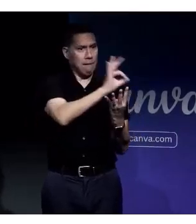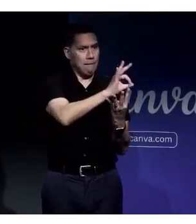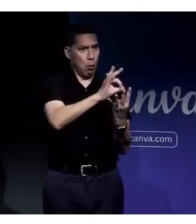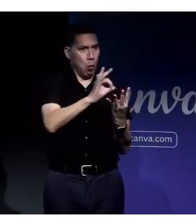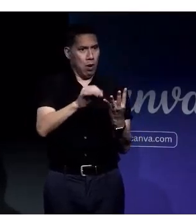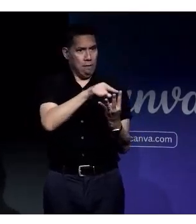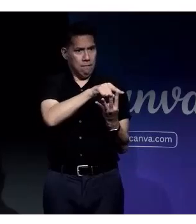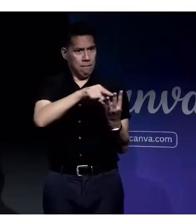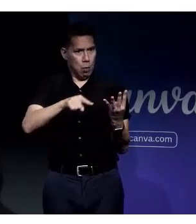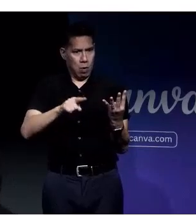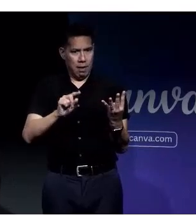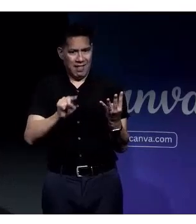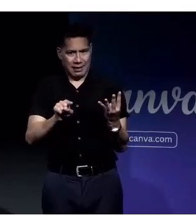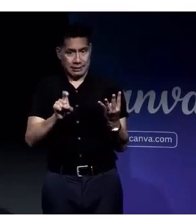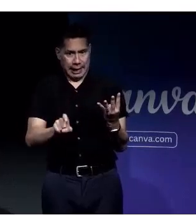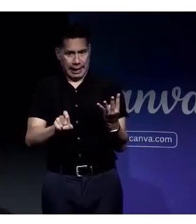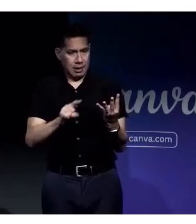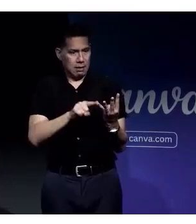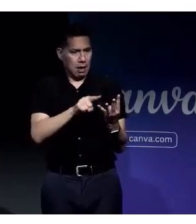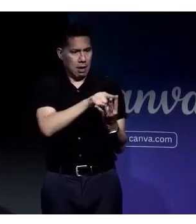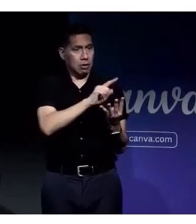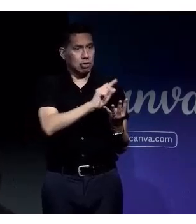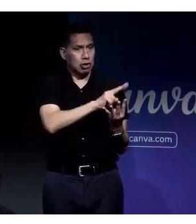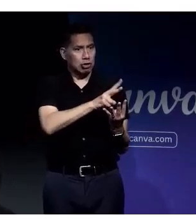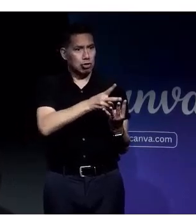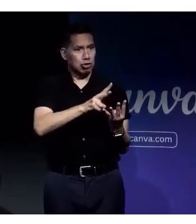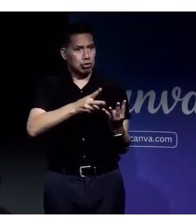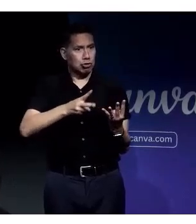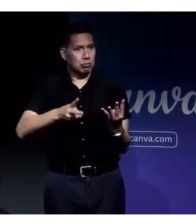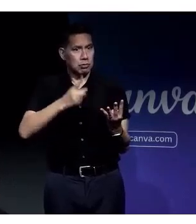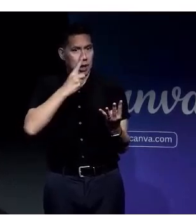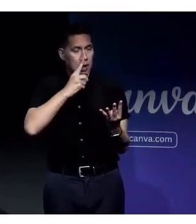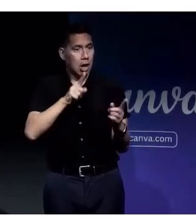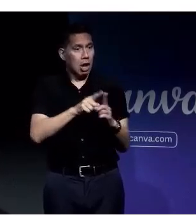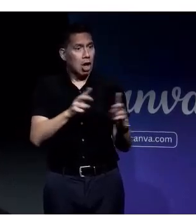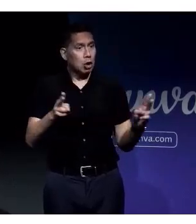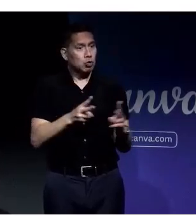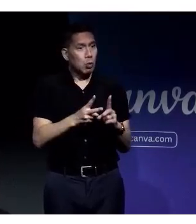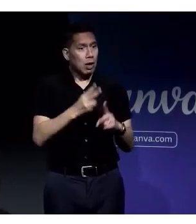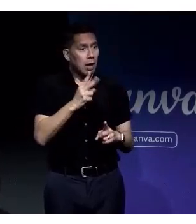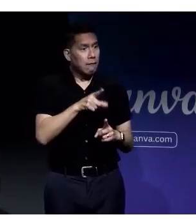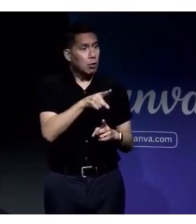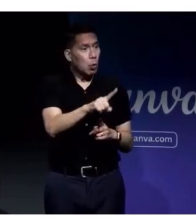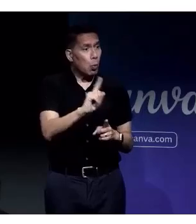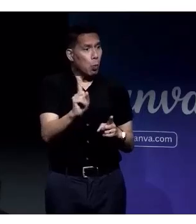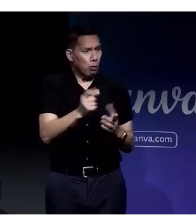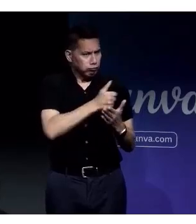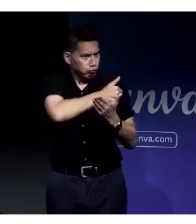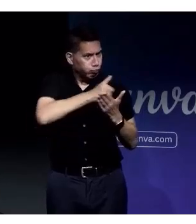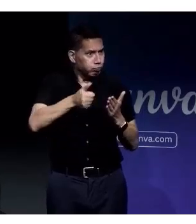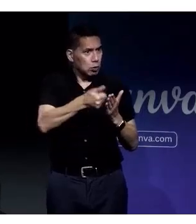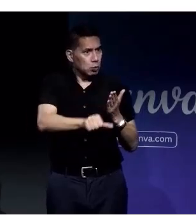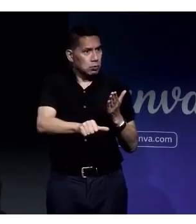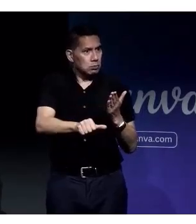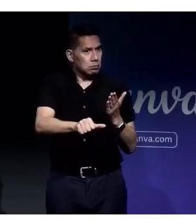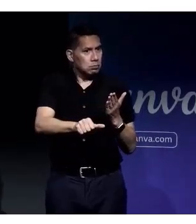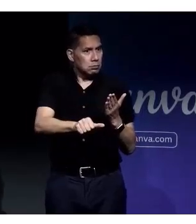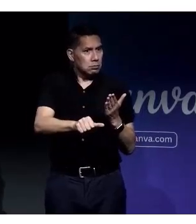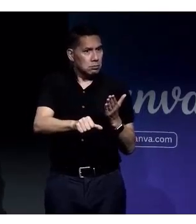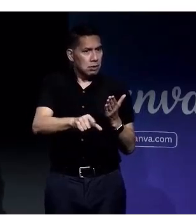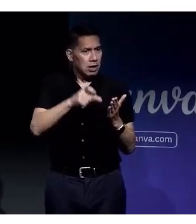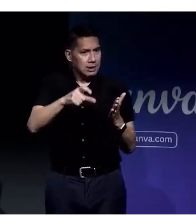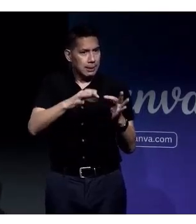change. And they are intended as shortcuts to your most used sections of the CommBank